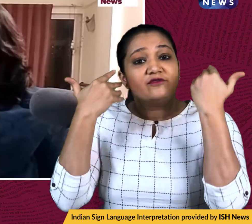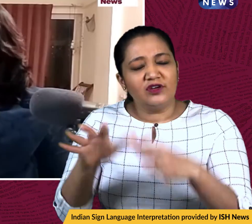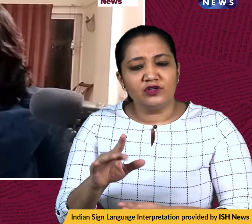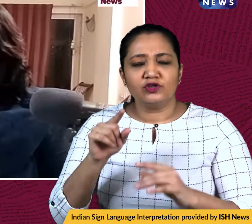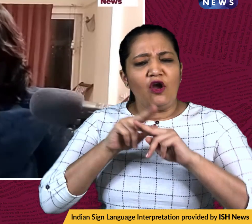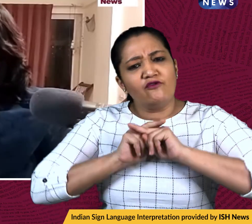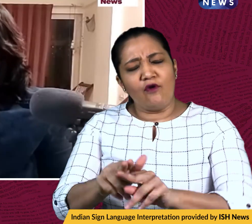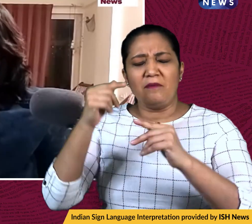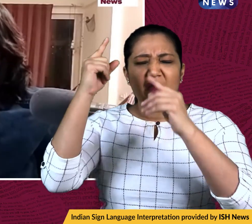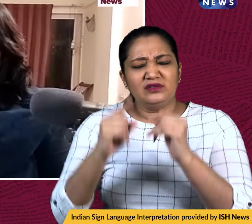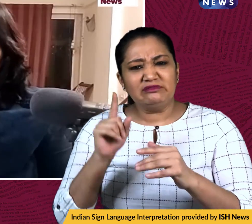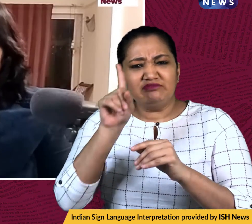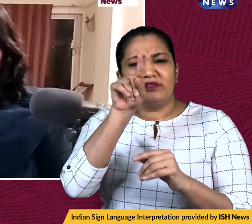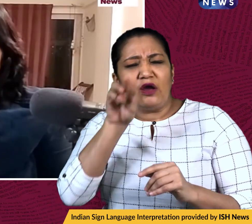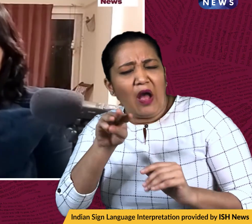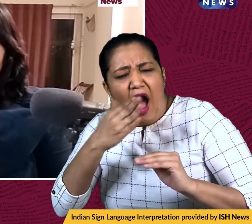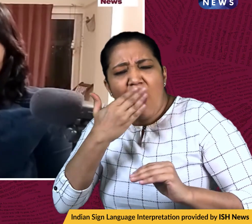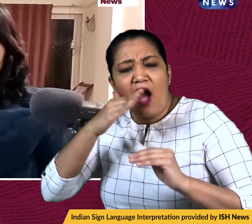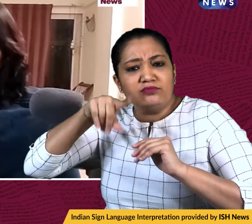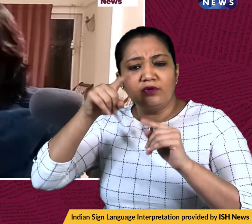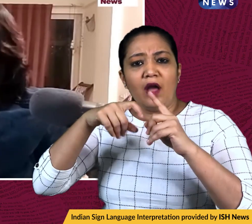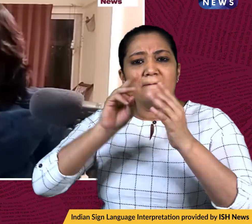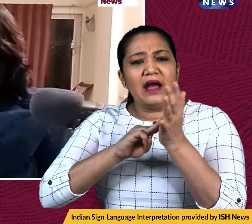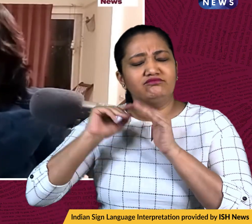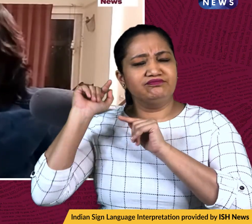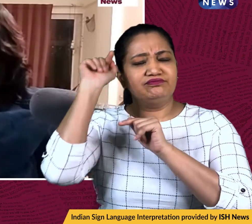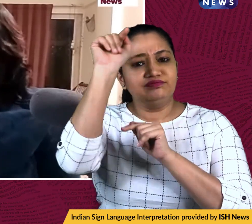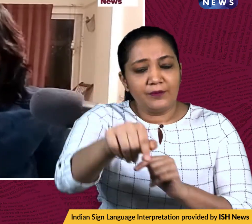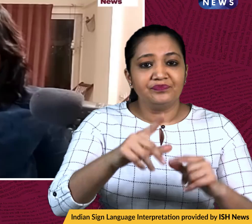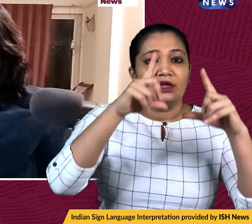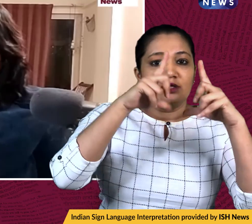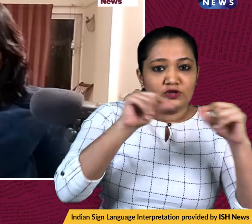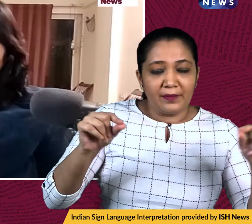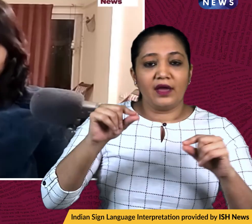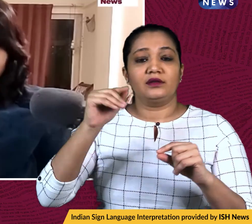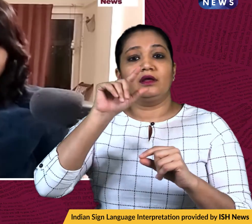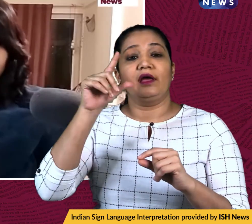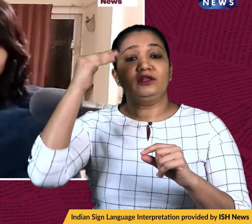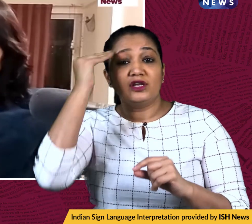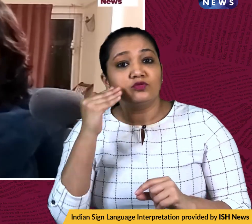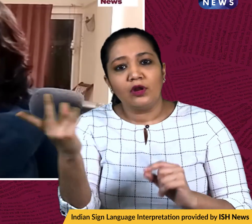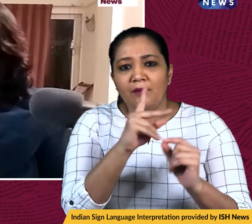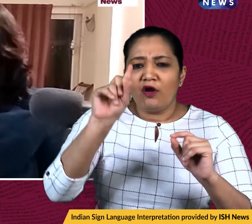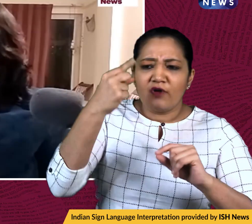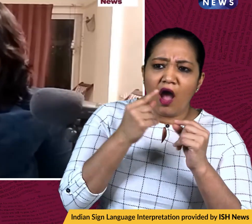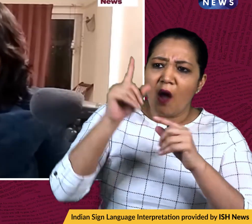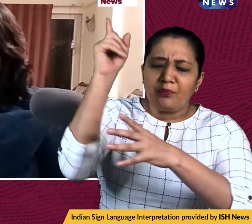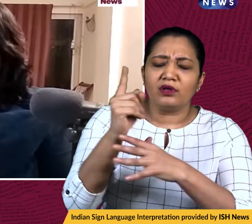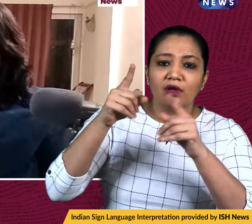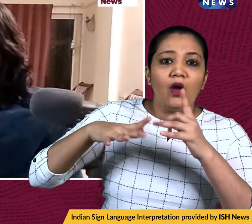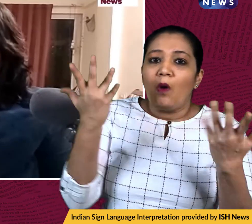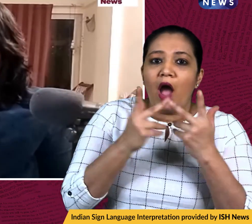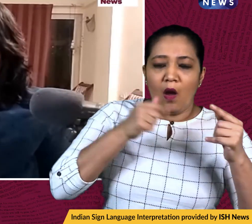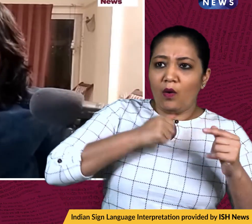its full power, it can travel thousands of miles, and South Korea and Japan were both the first to report the launch on